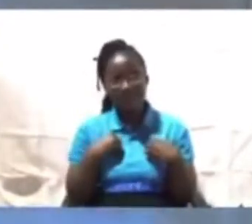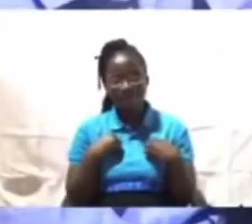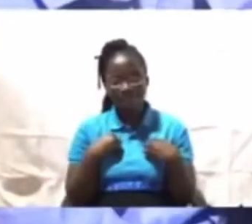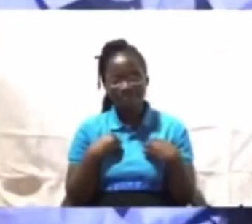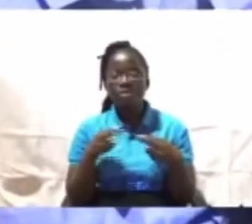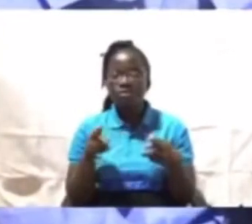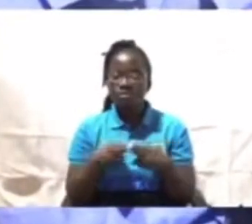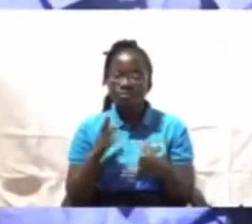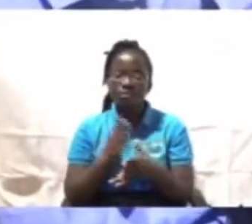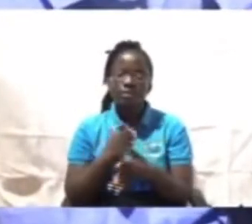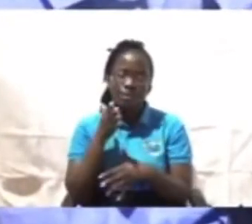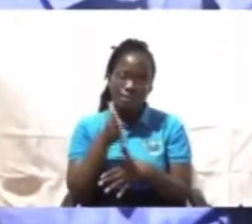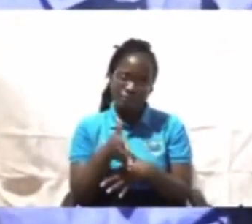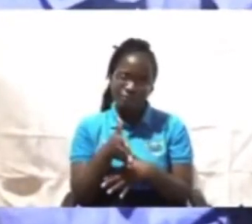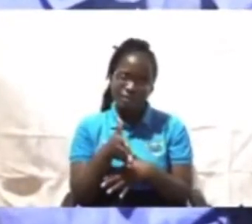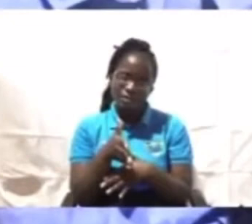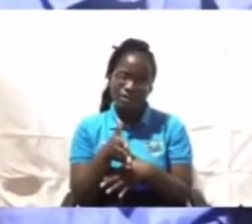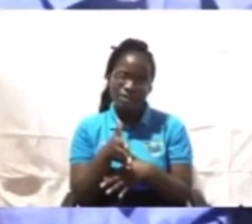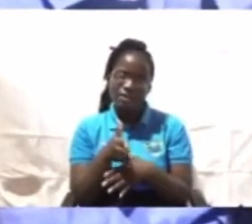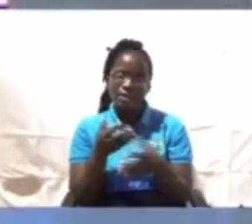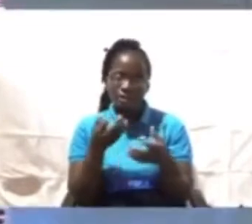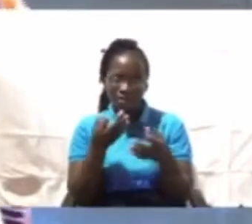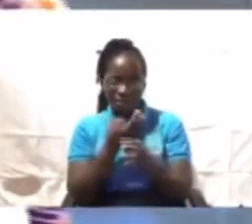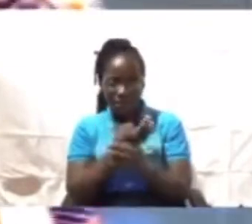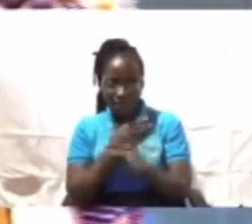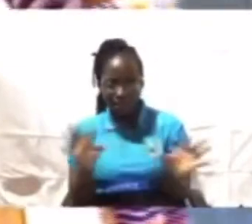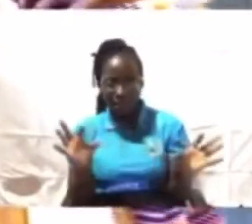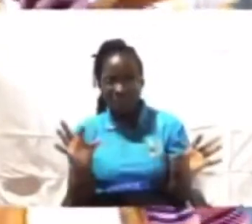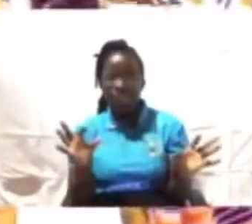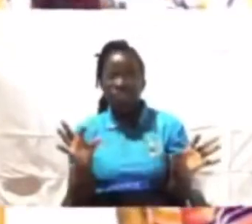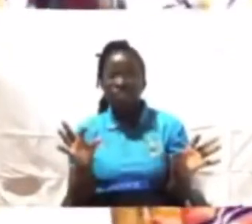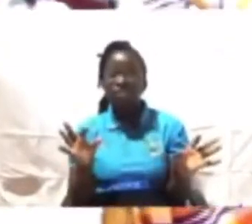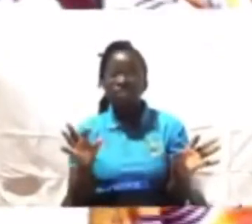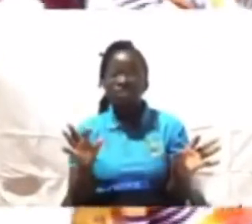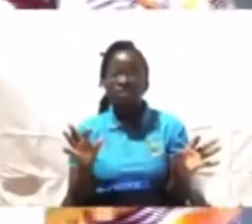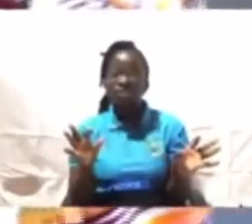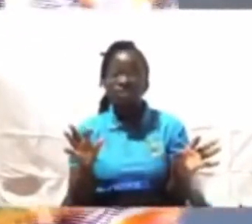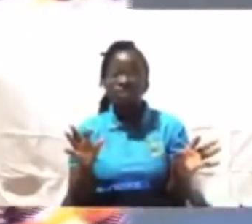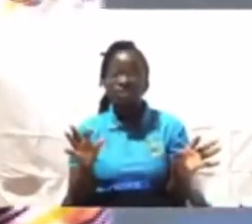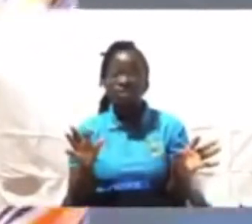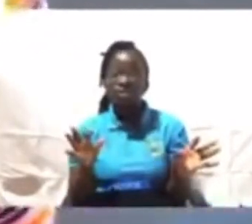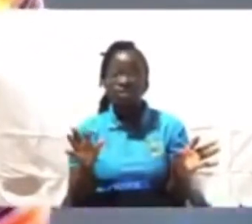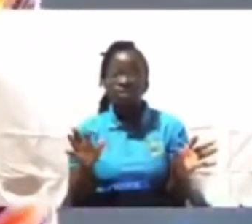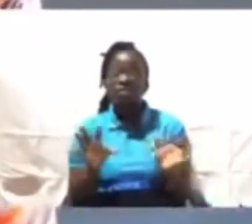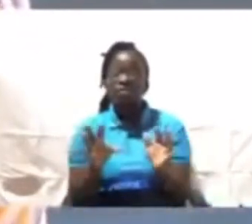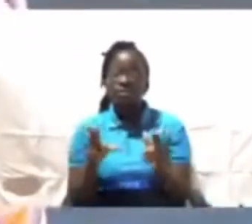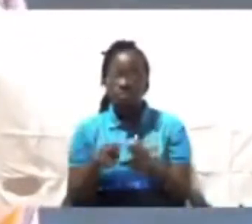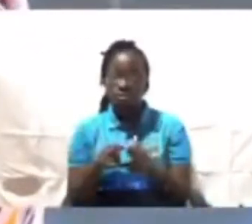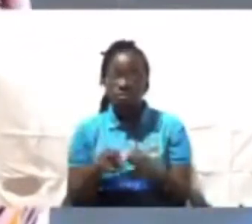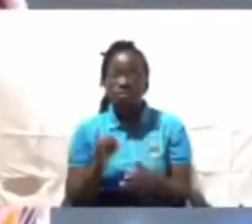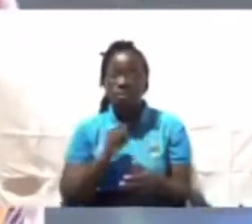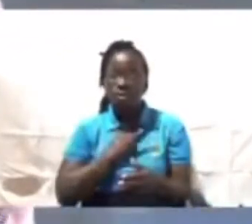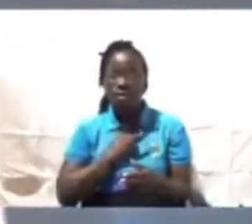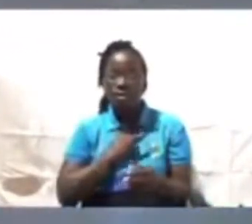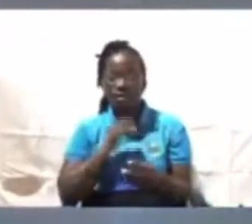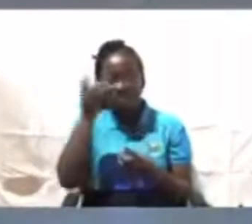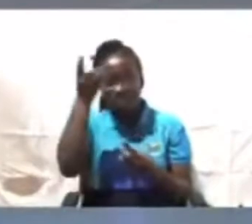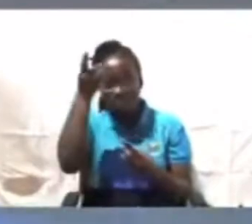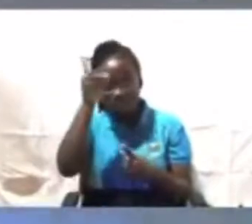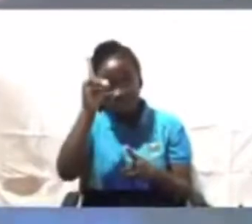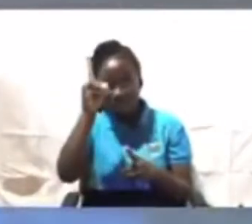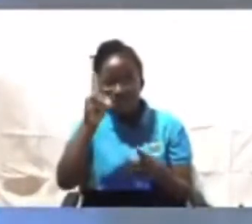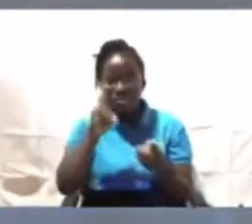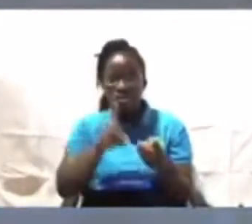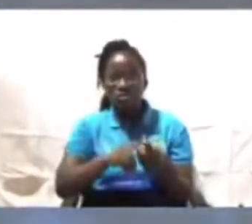God. Akase mi so mbehwe me hu nso mbehwe eduro bi edi ama me hu ama eduro no nso akra